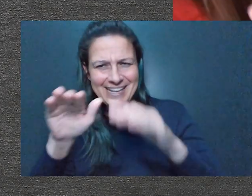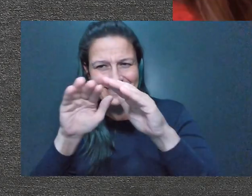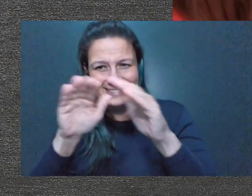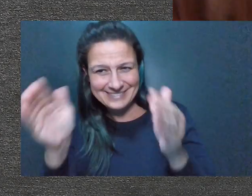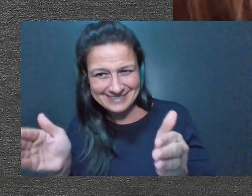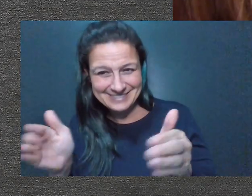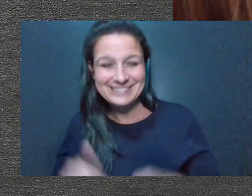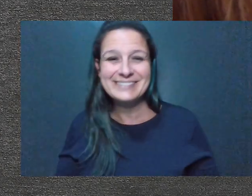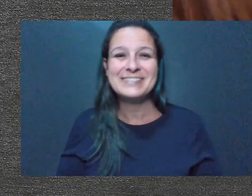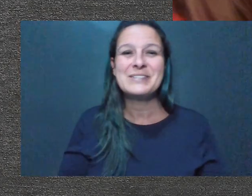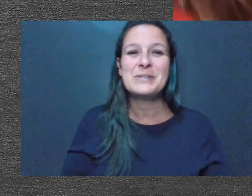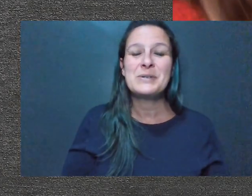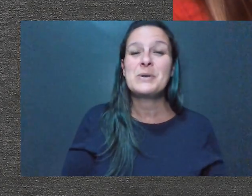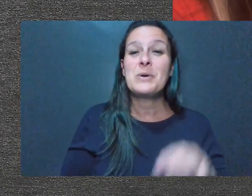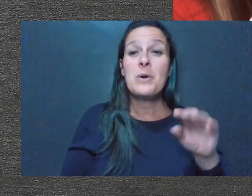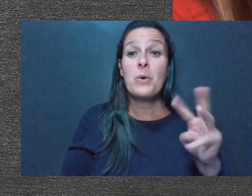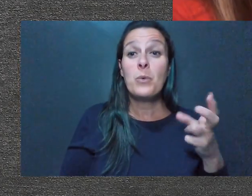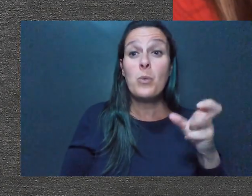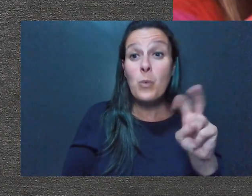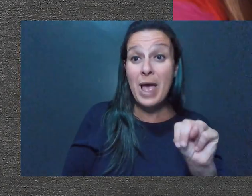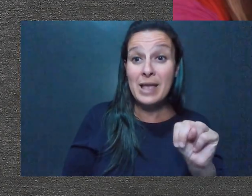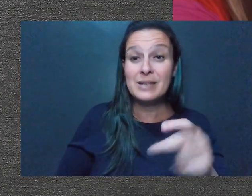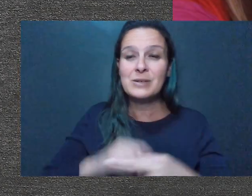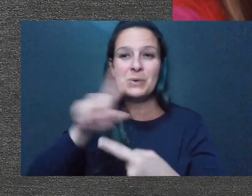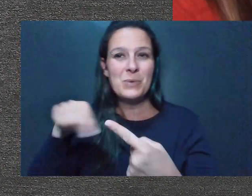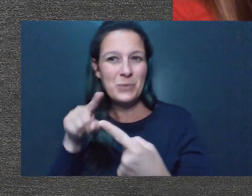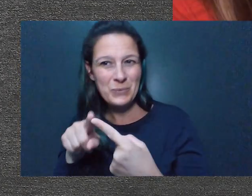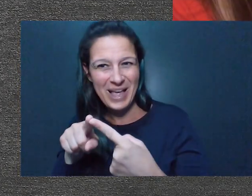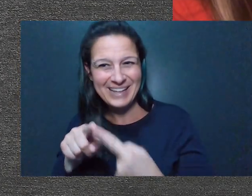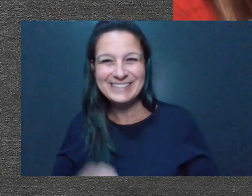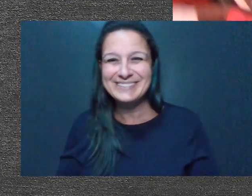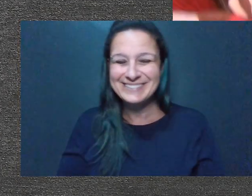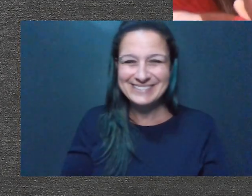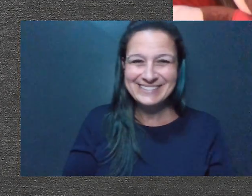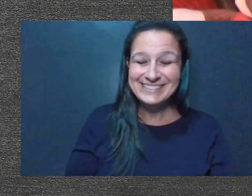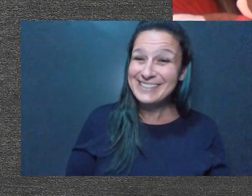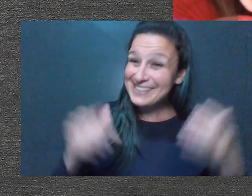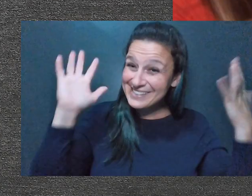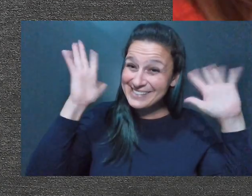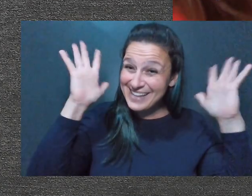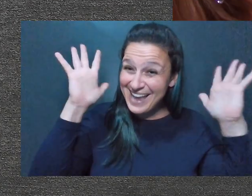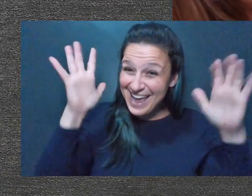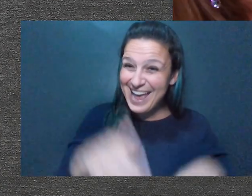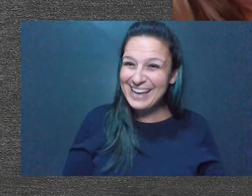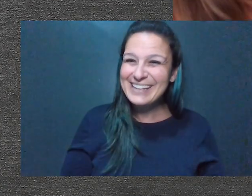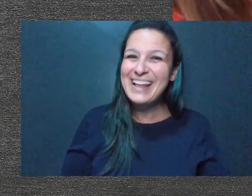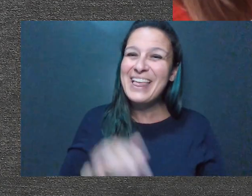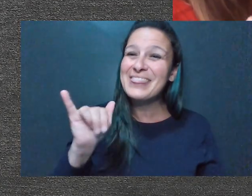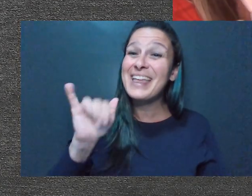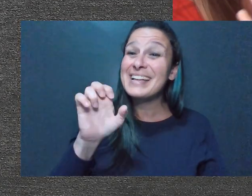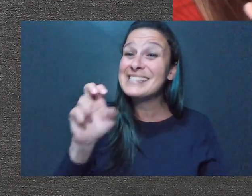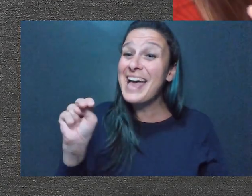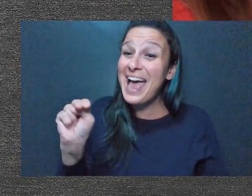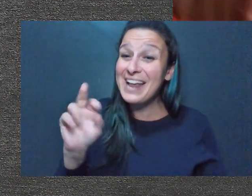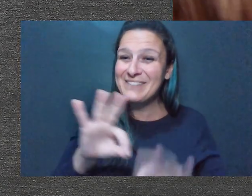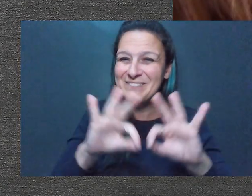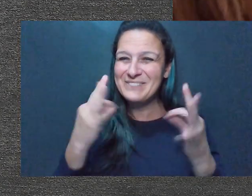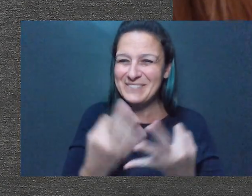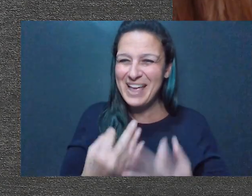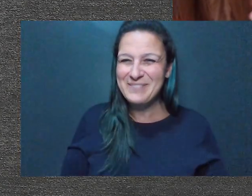den. When, when. Yay! That's the N